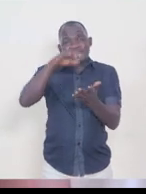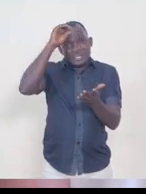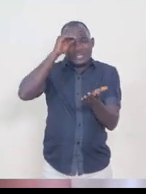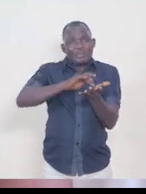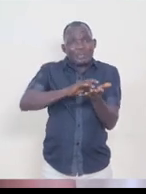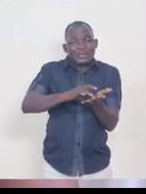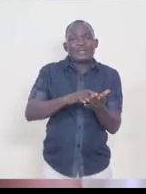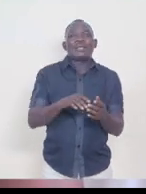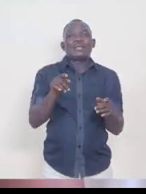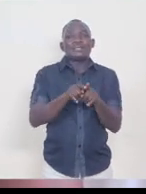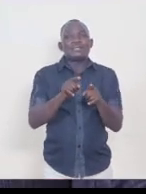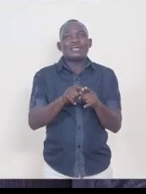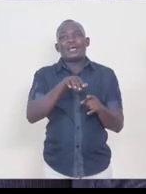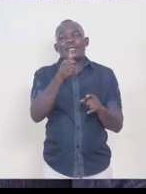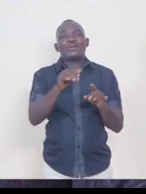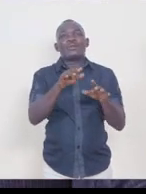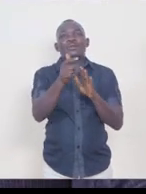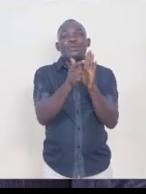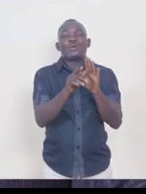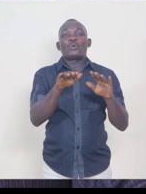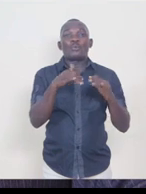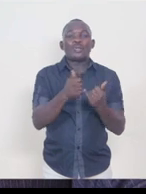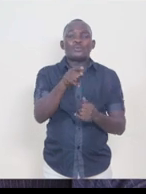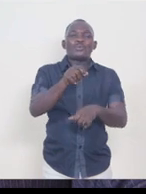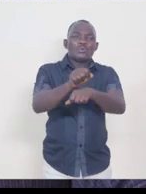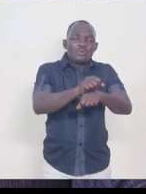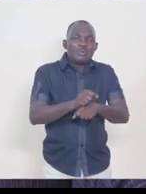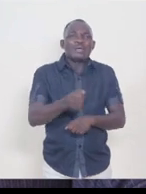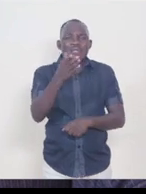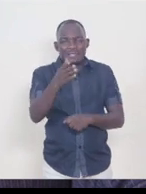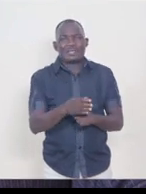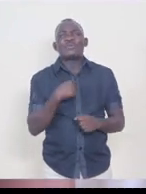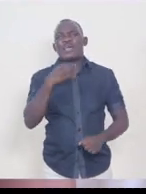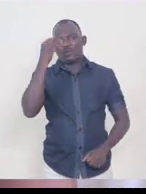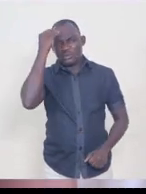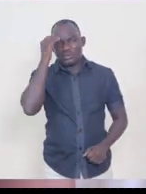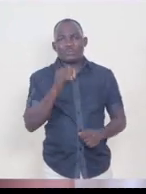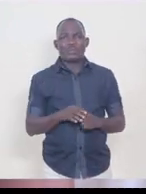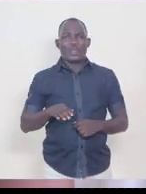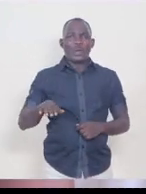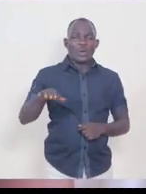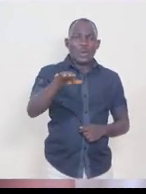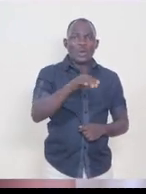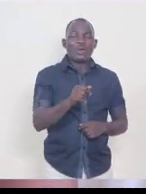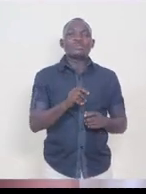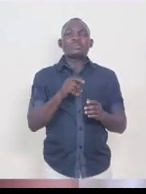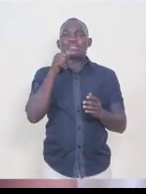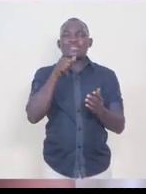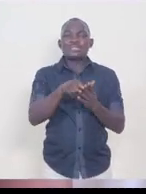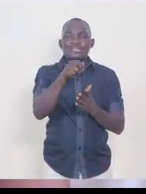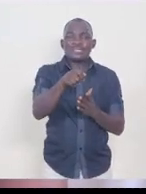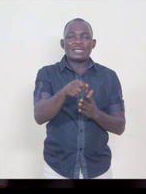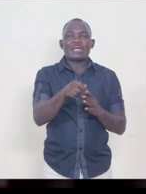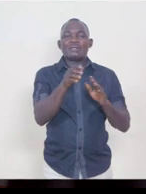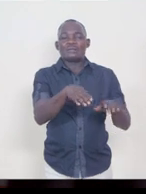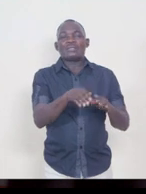Joycelyn, Akwisi and Kwisi, Jojo and Associates, and Serwaa and Co. All of which you turned down. That's